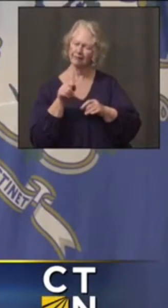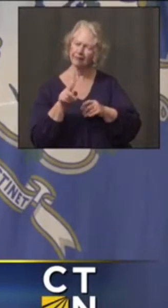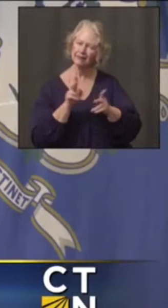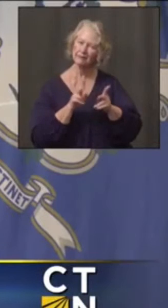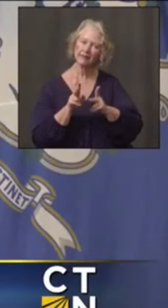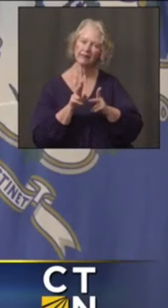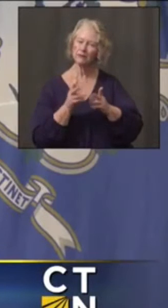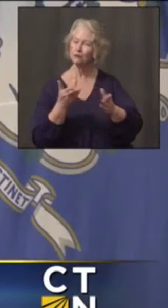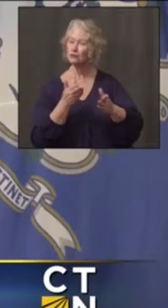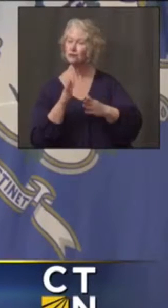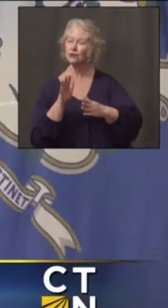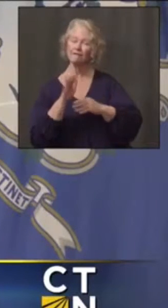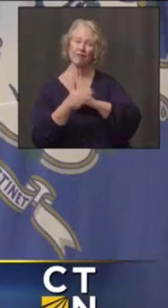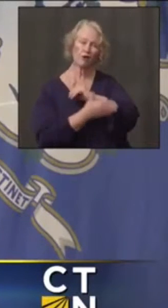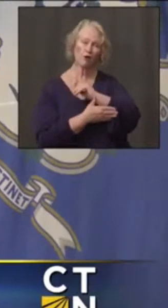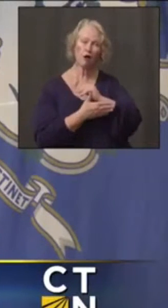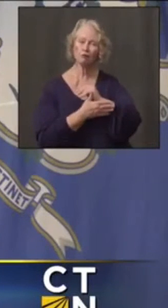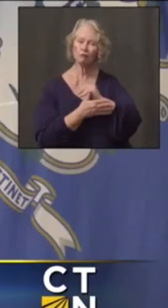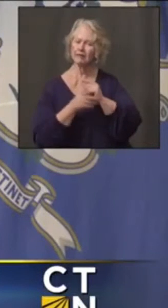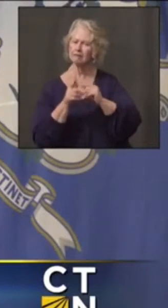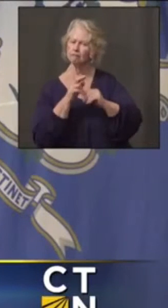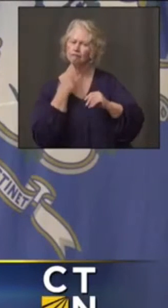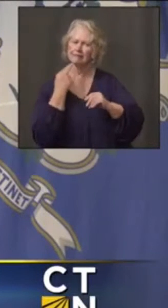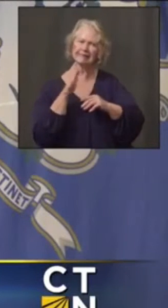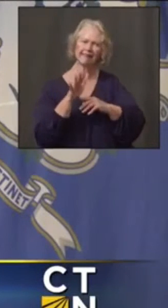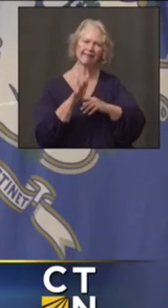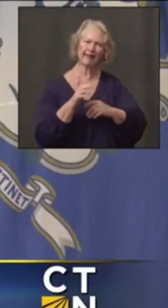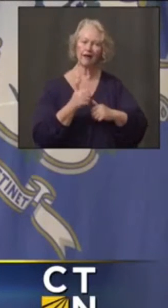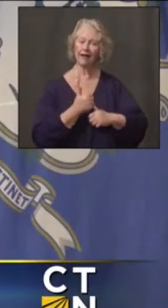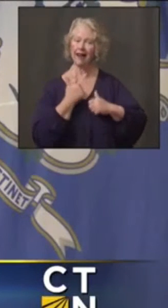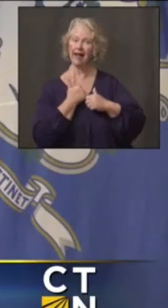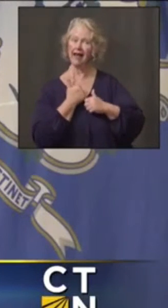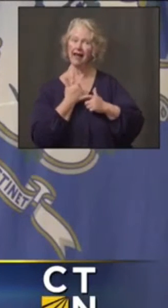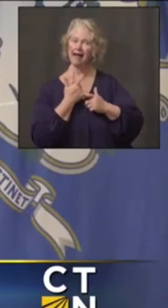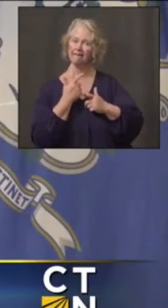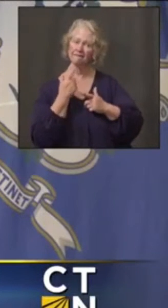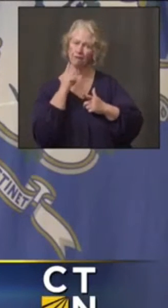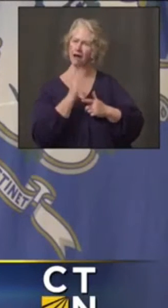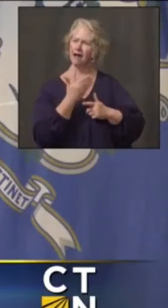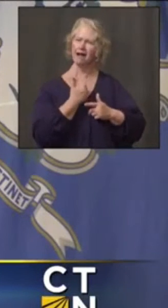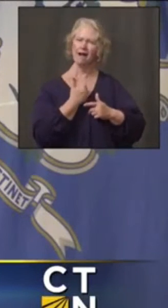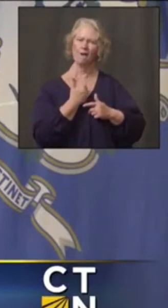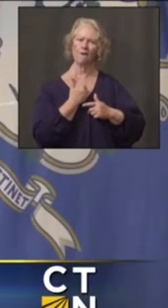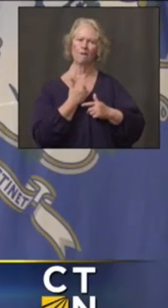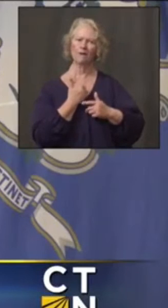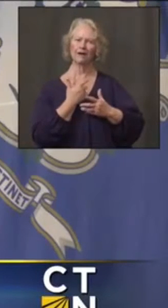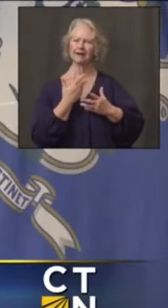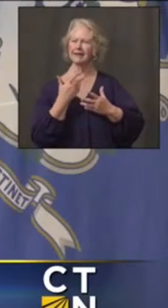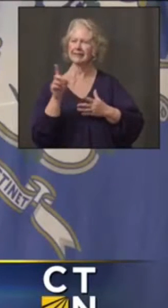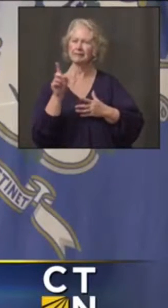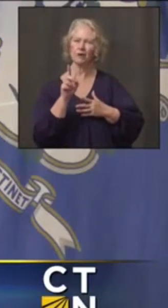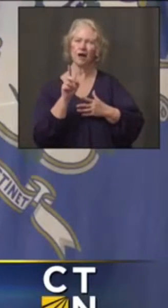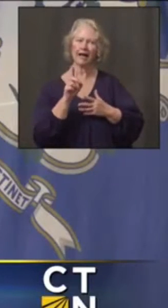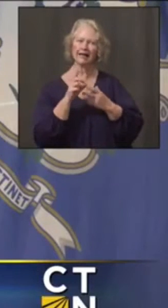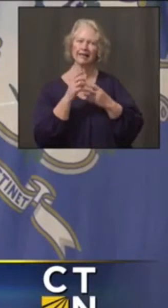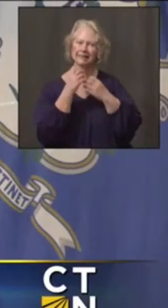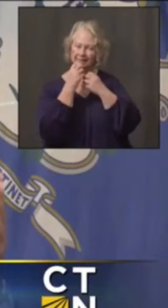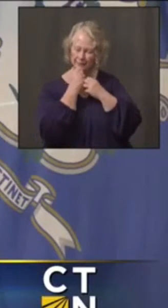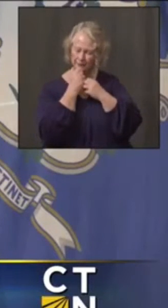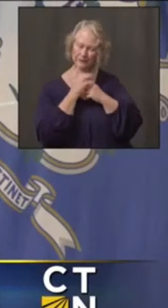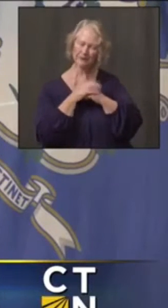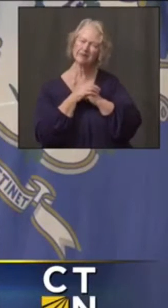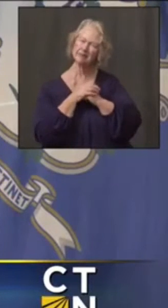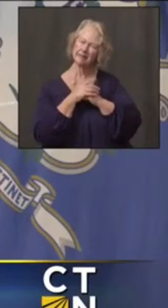their lives at risk for your right to vote and our democratic values. So it's timely. And it's worth remembering that it was back